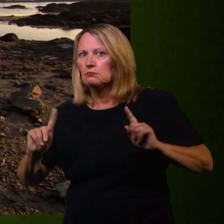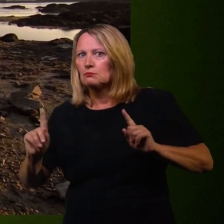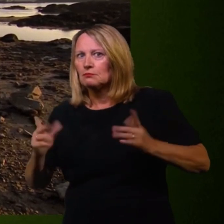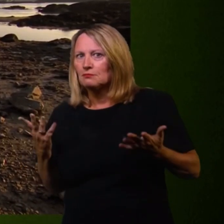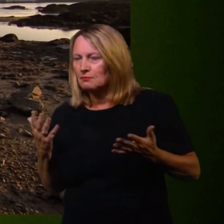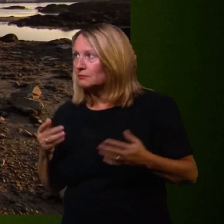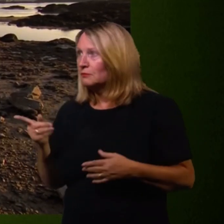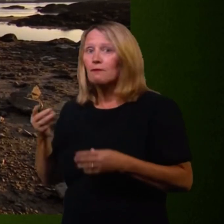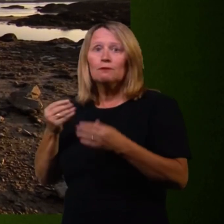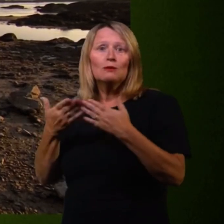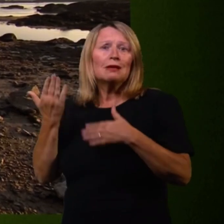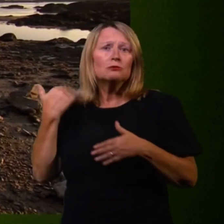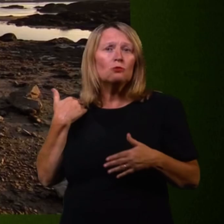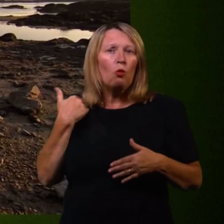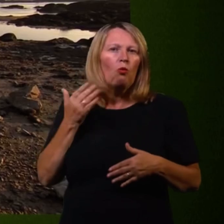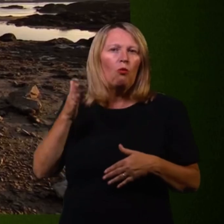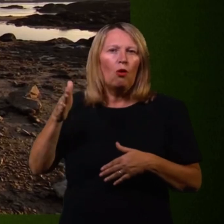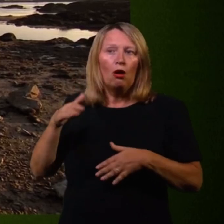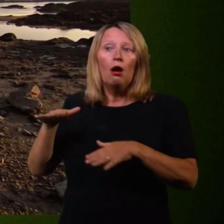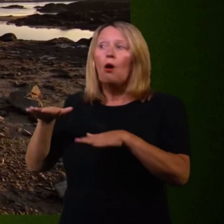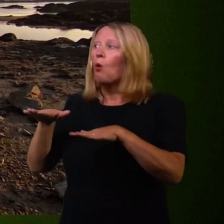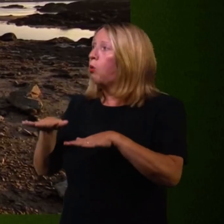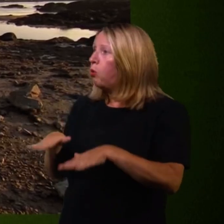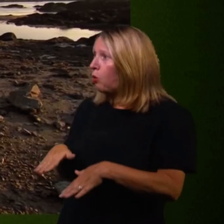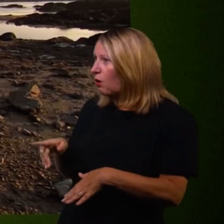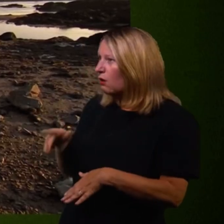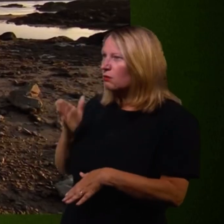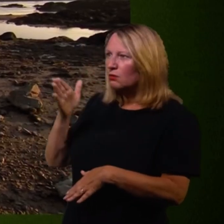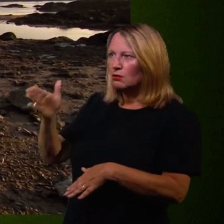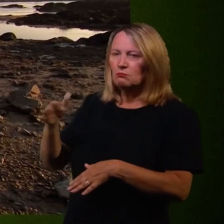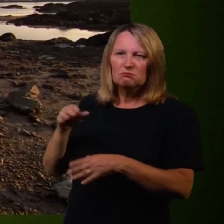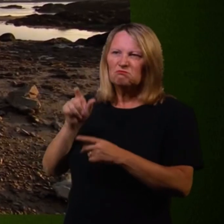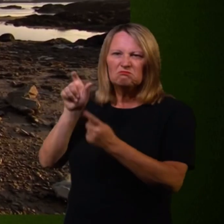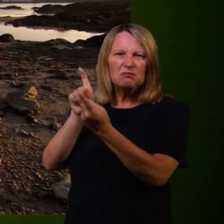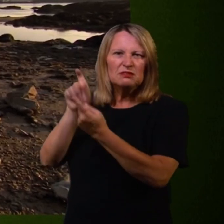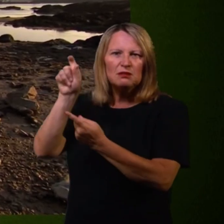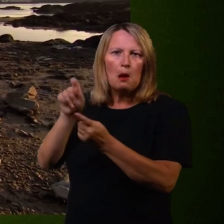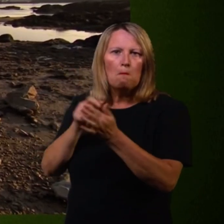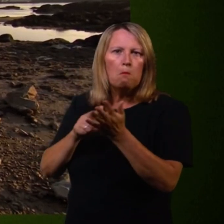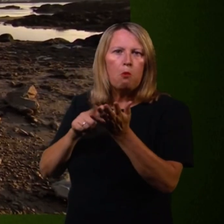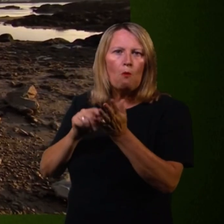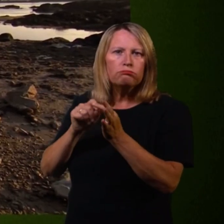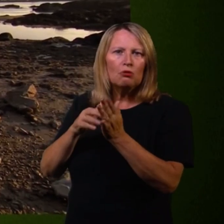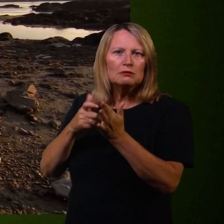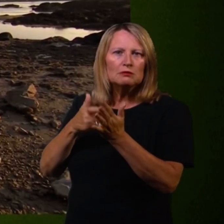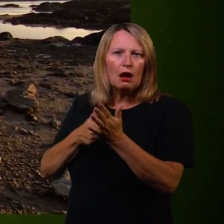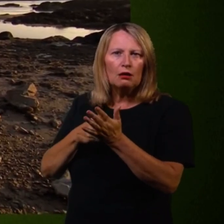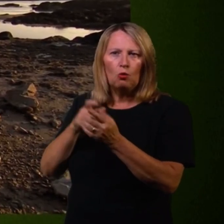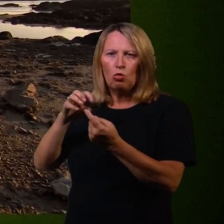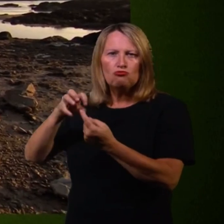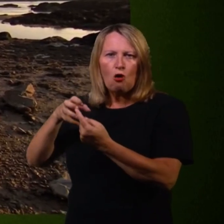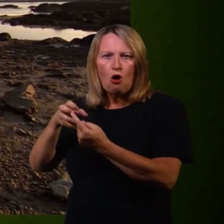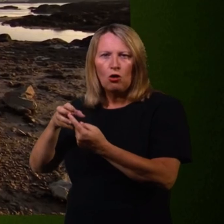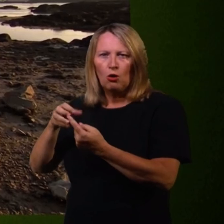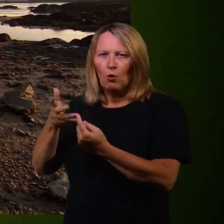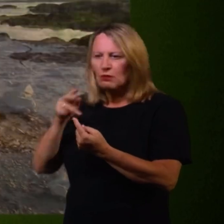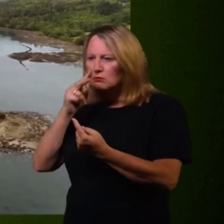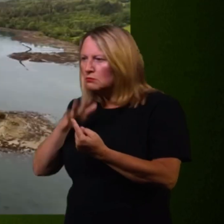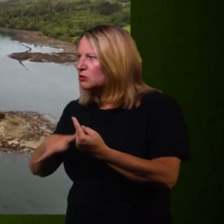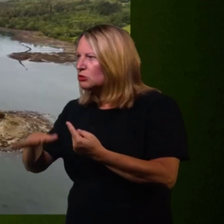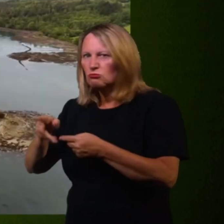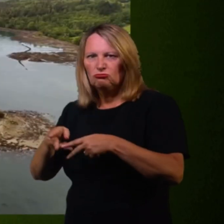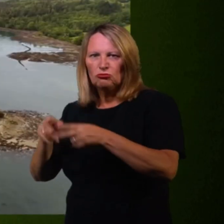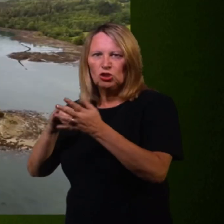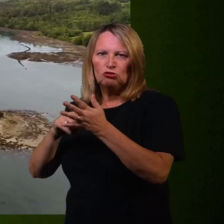So a few days ago, I headed out at low tide with marine ecologist Paul Brazier for a spot of rock pooling on the strait.